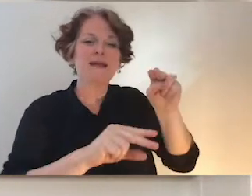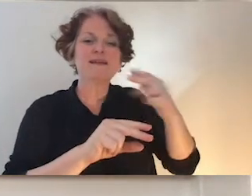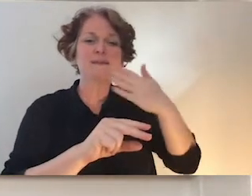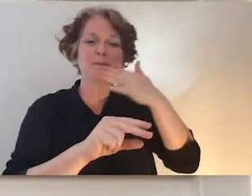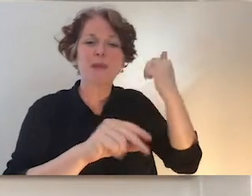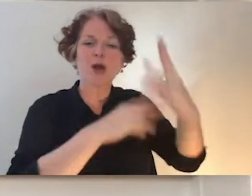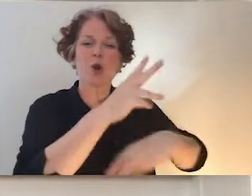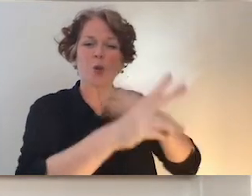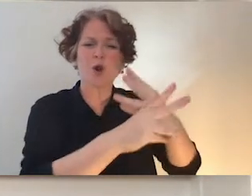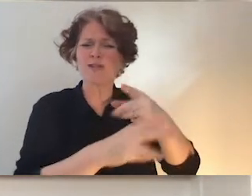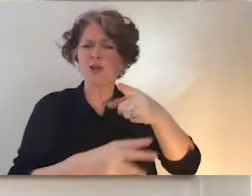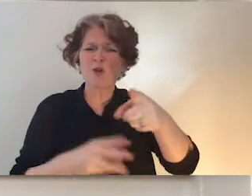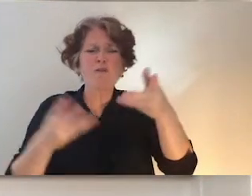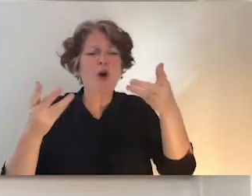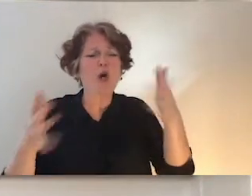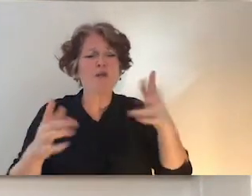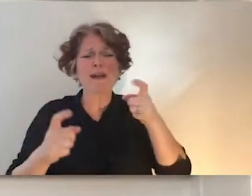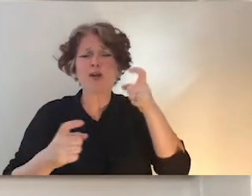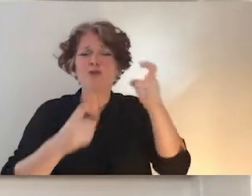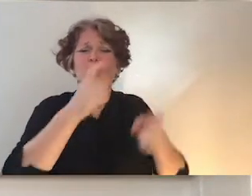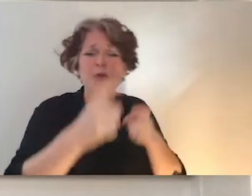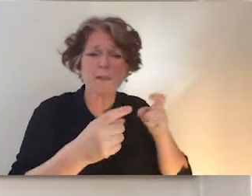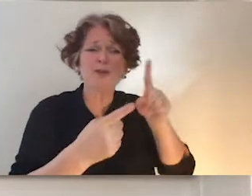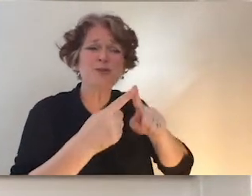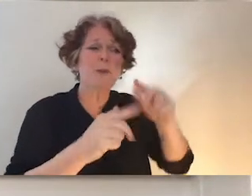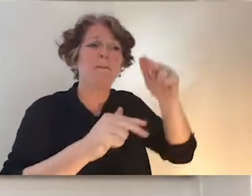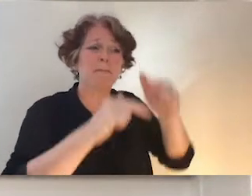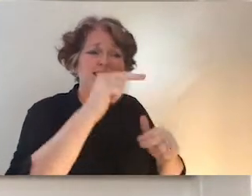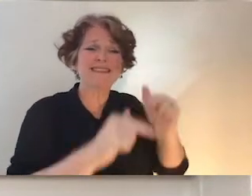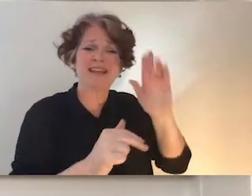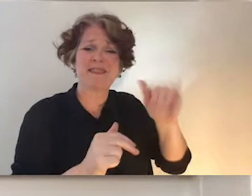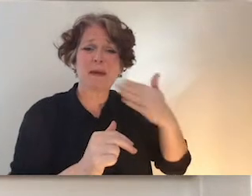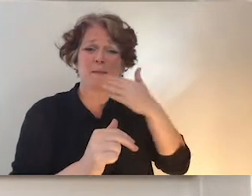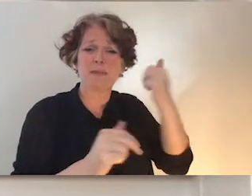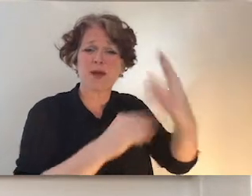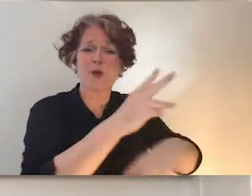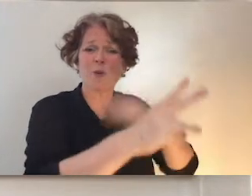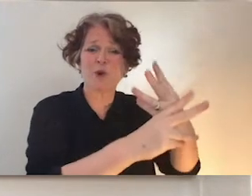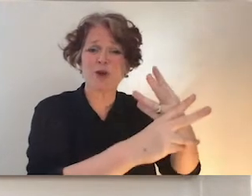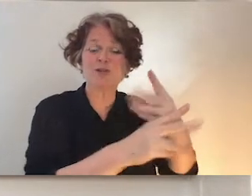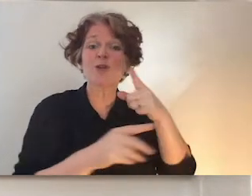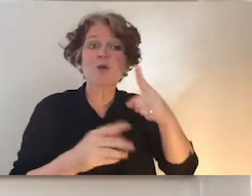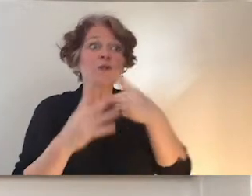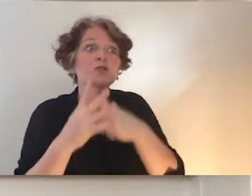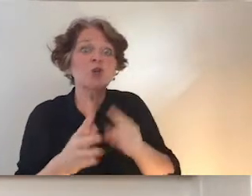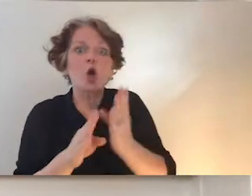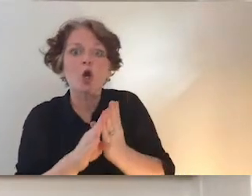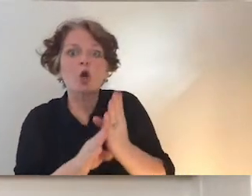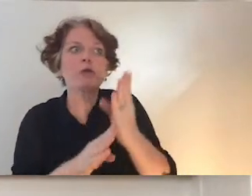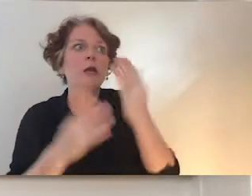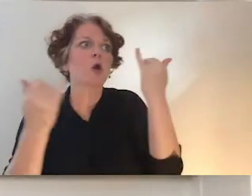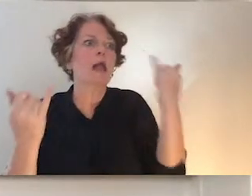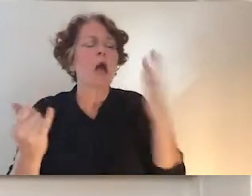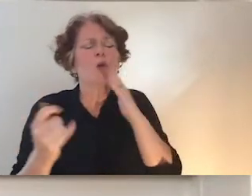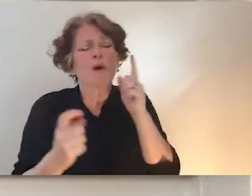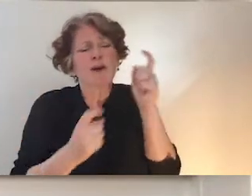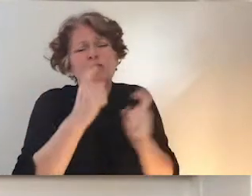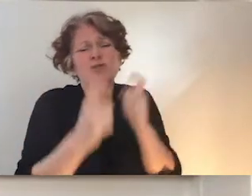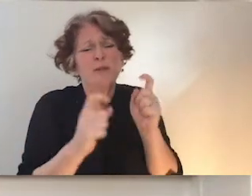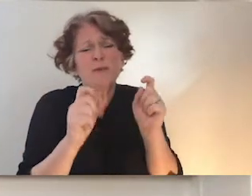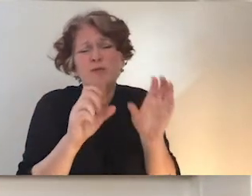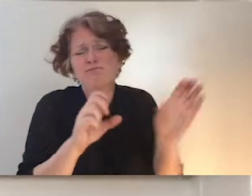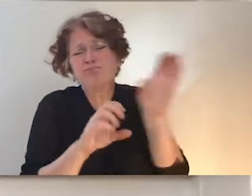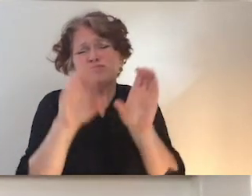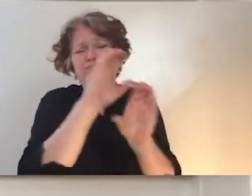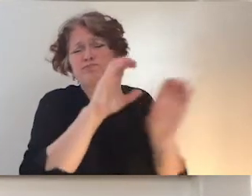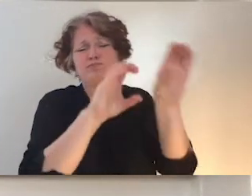better world. You have already contributed so much to that effort, and you embark now upon careers in which you will contribute